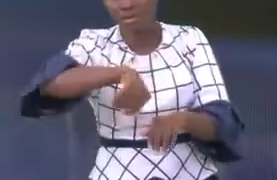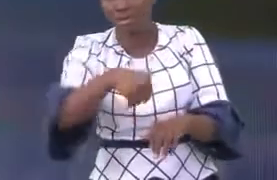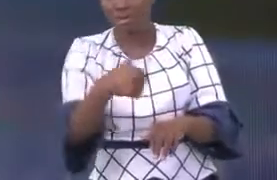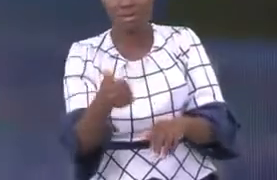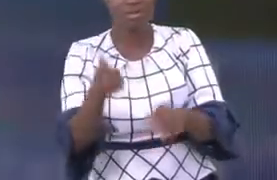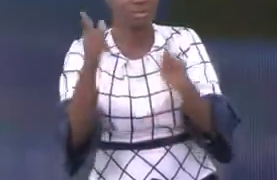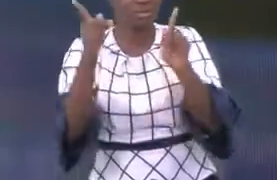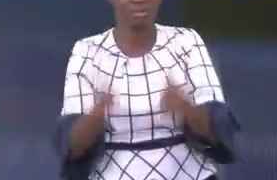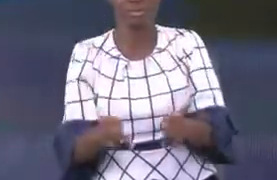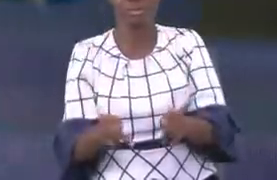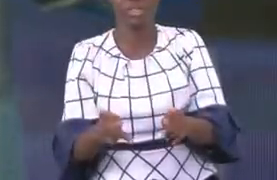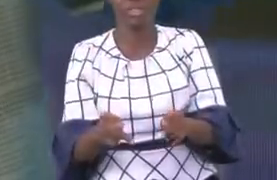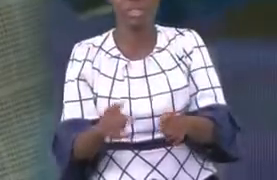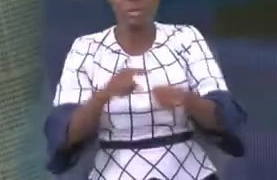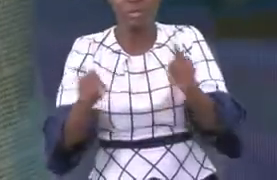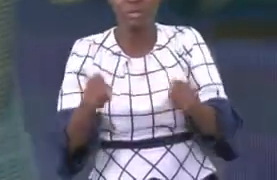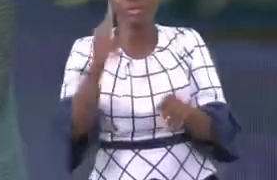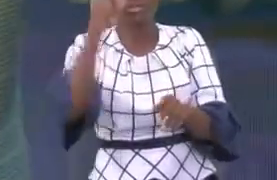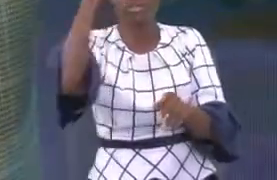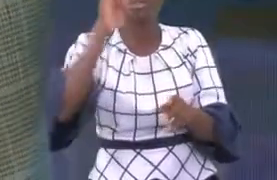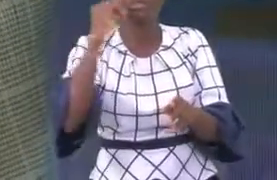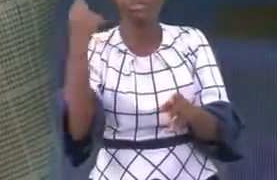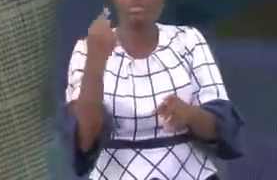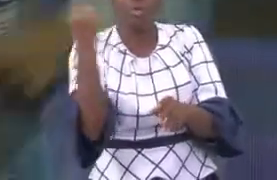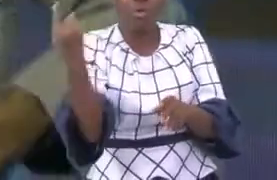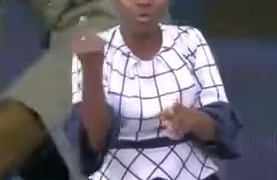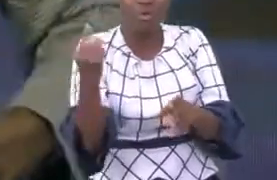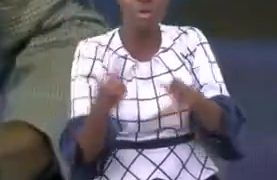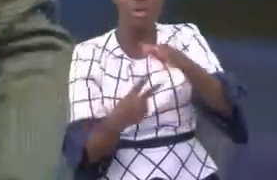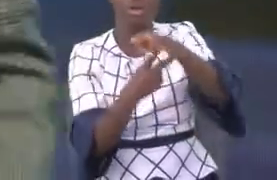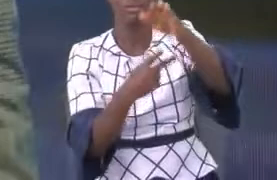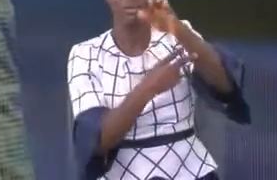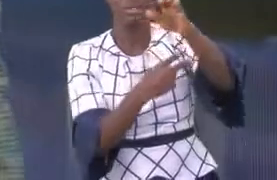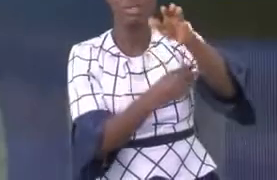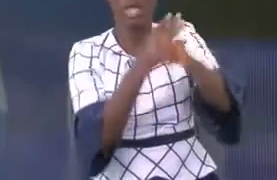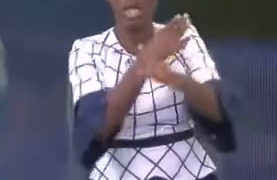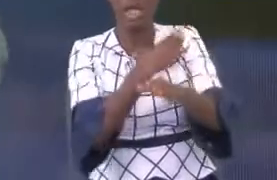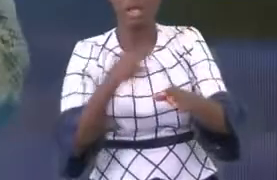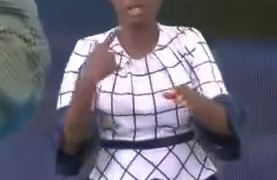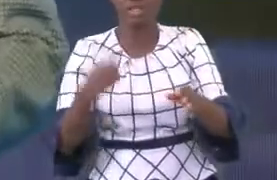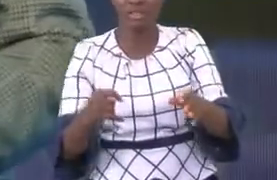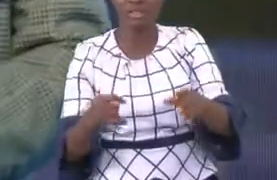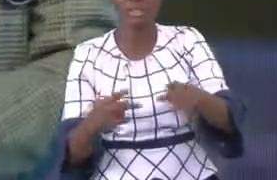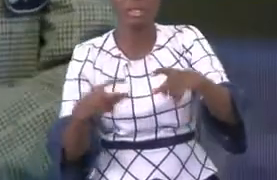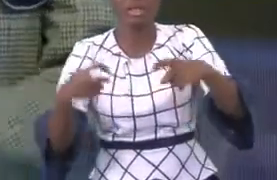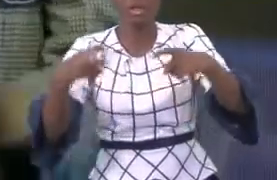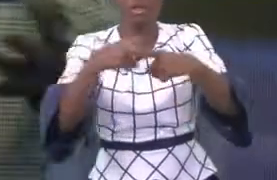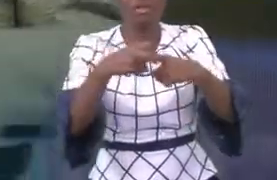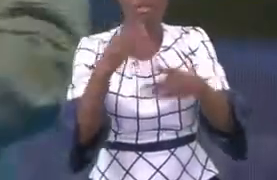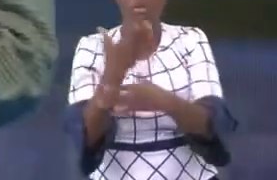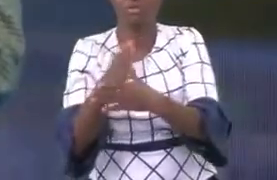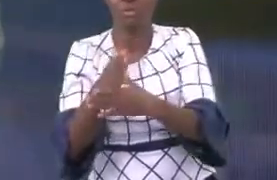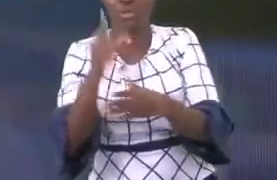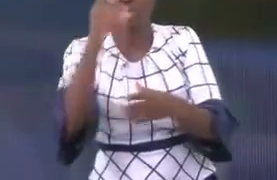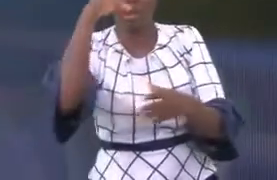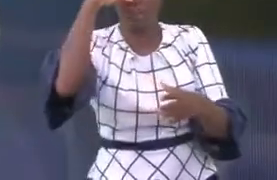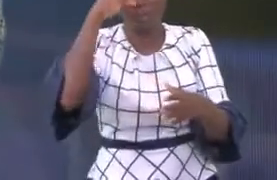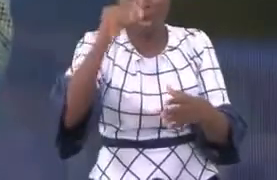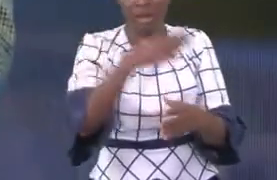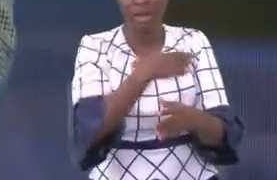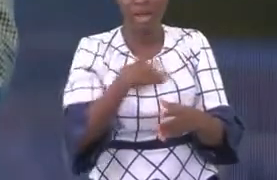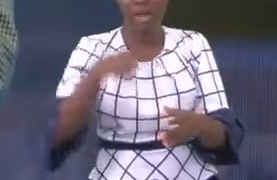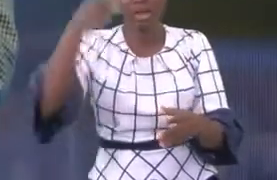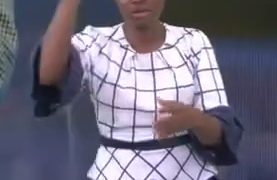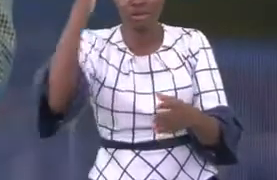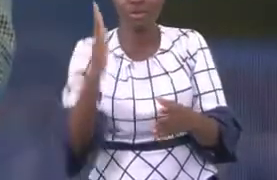link, the connection between man and God. He went about doing good and healing all all